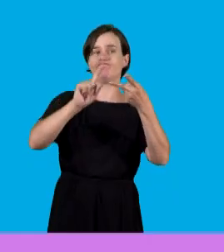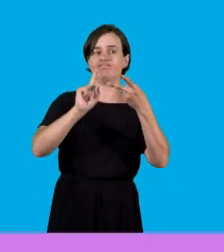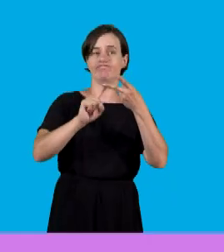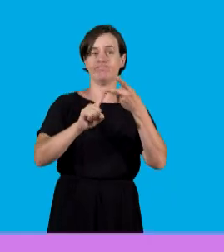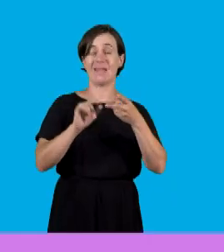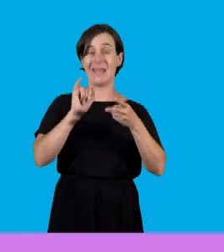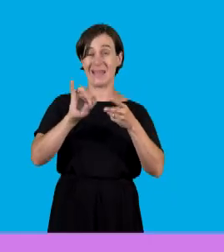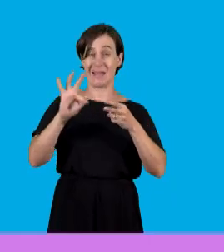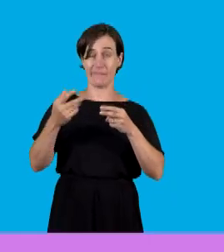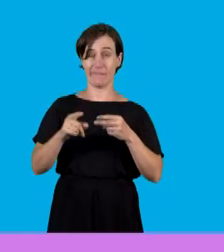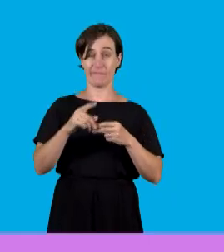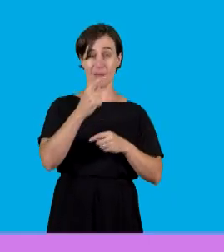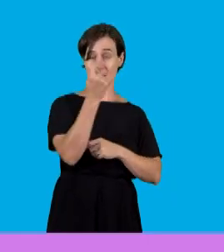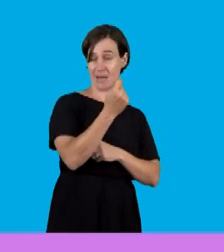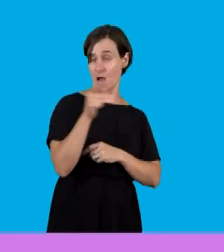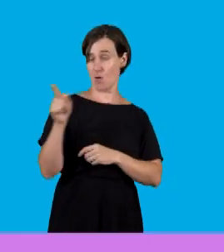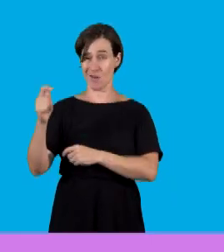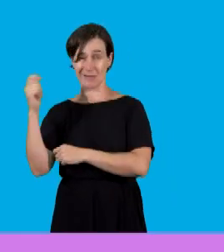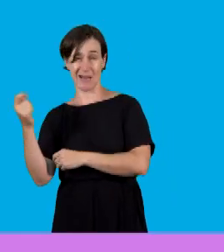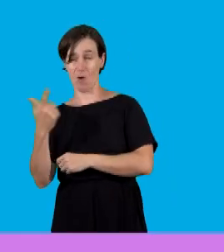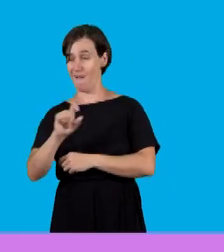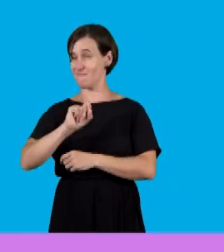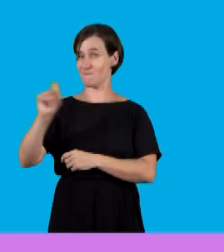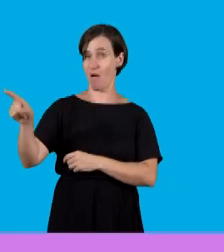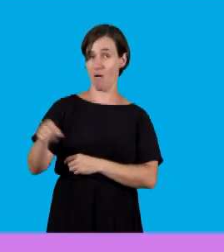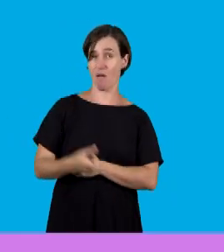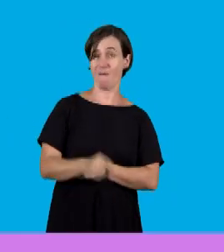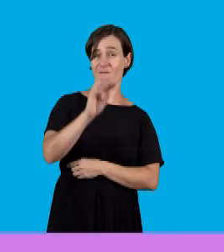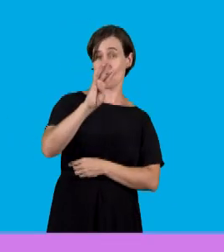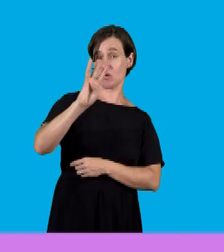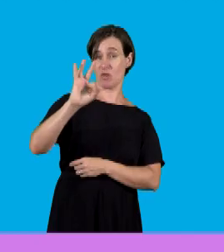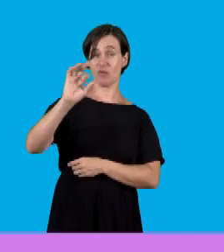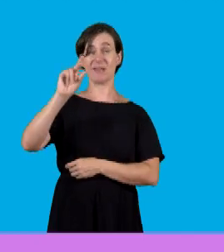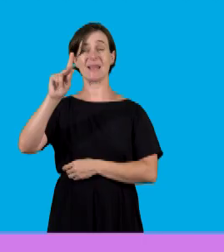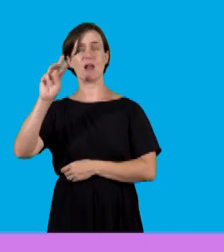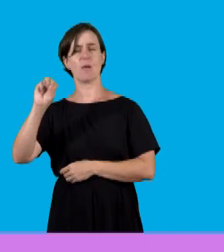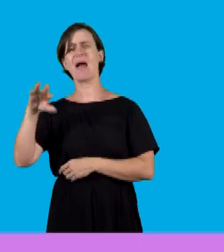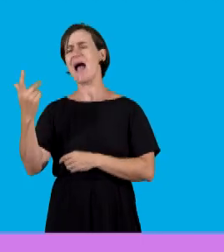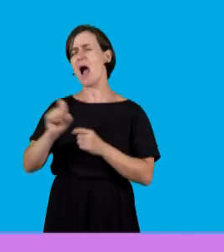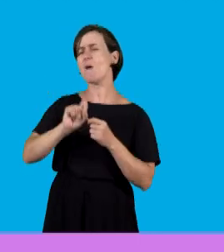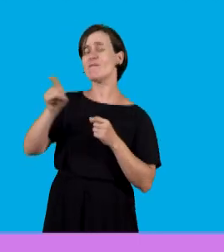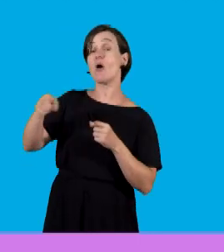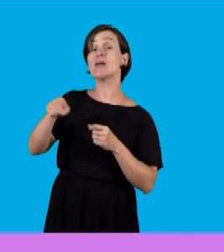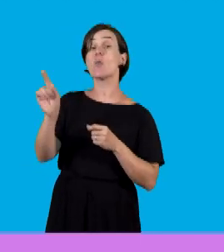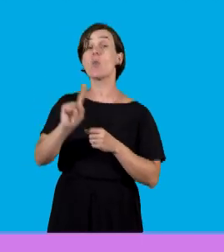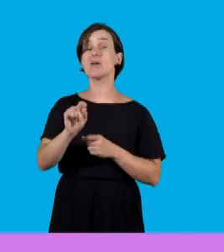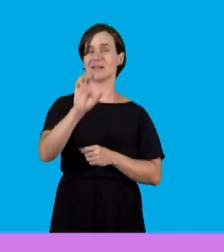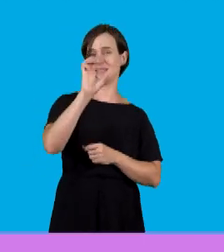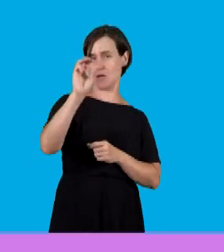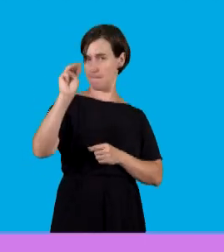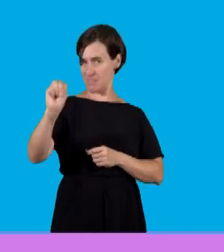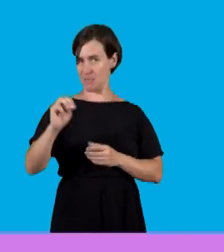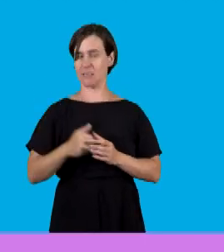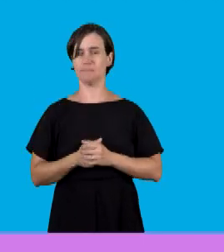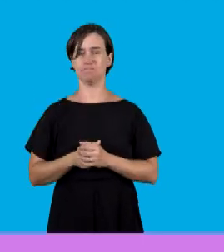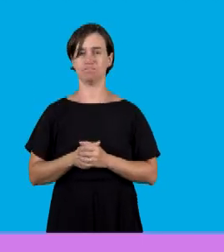Then question 2 says, if the distance between 2 towns is 43 kilometers, how far apart are they in centimeters? Now we have to convert